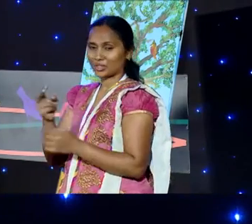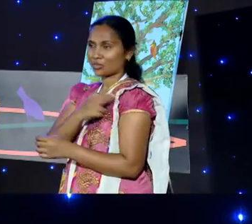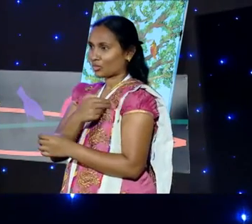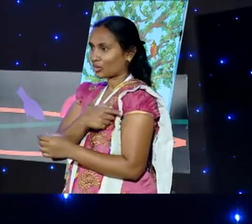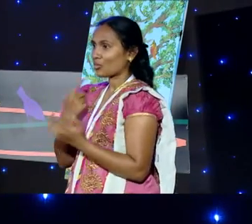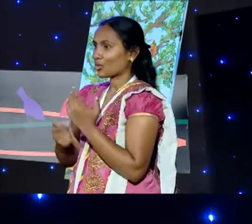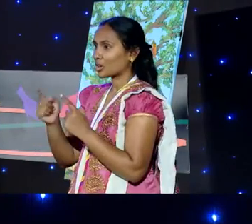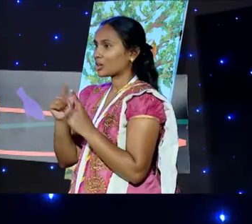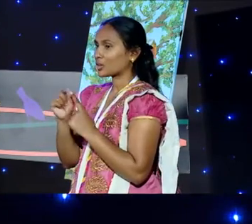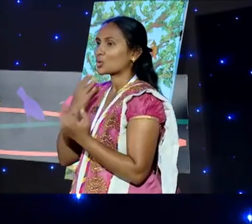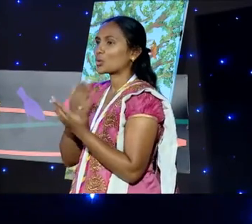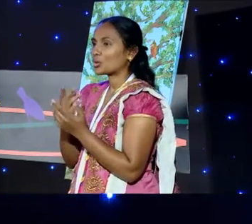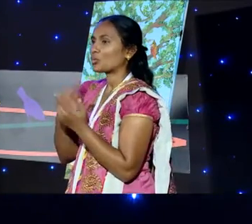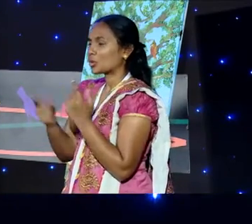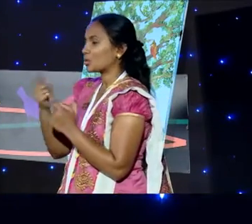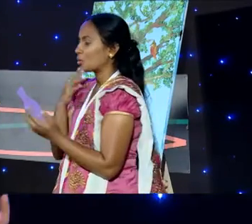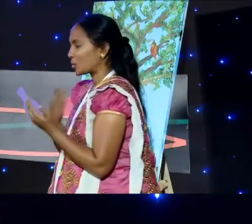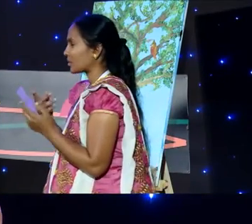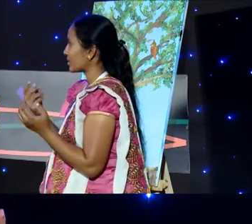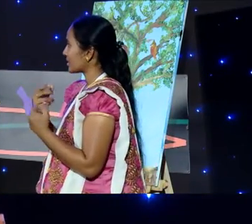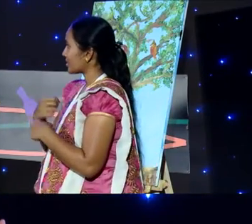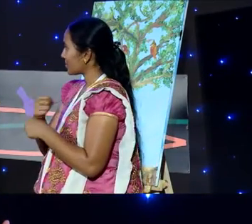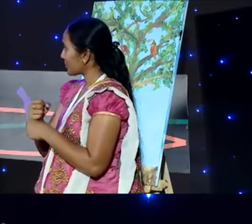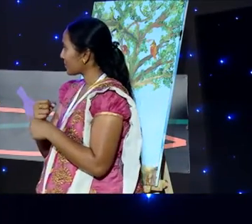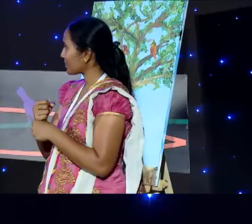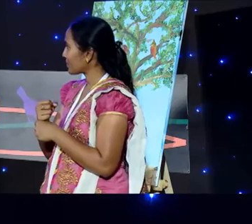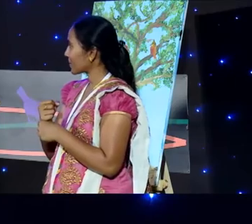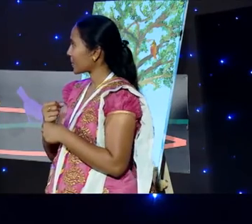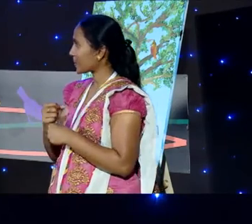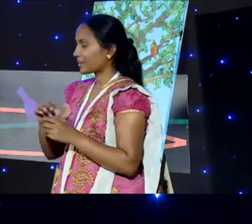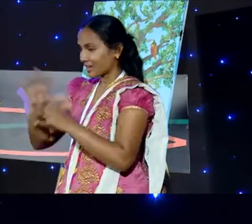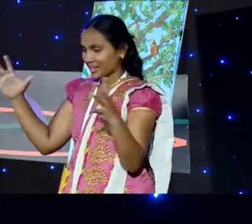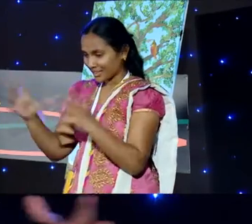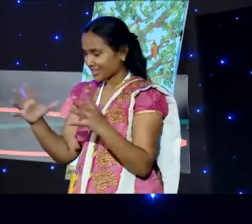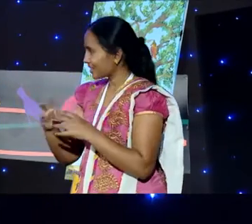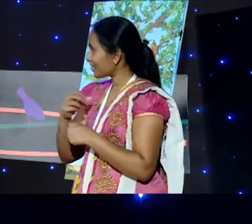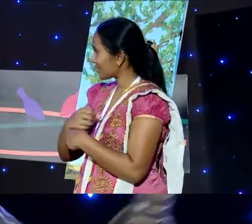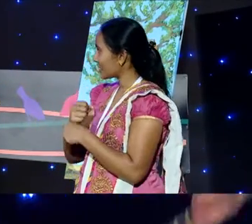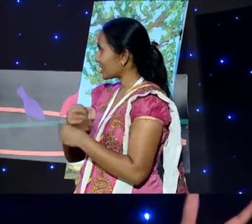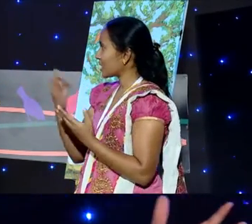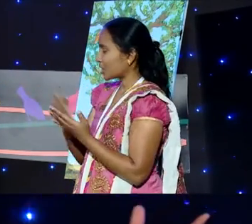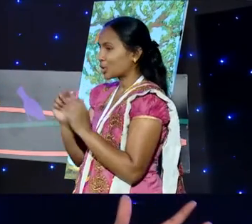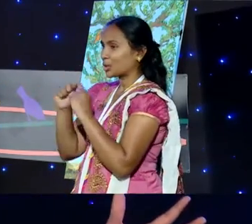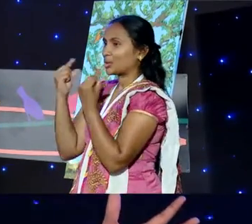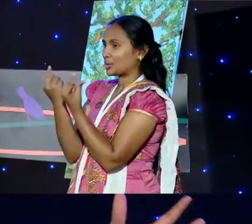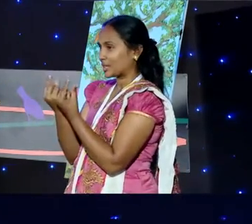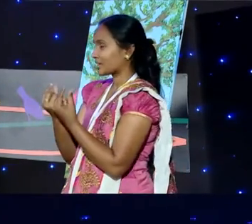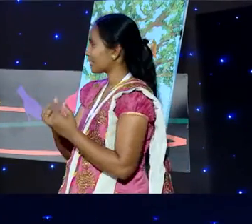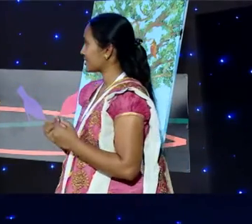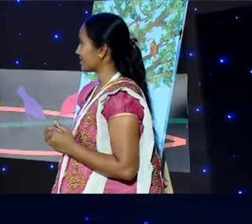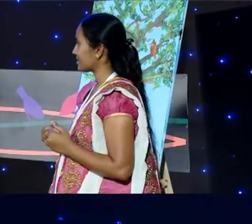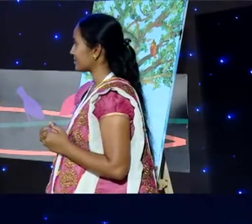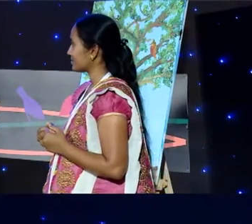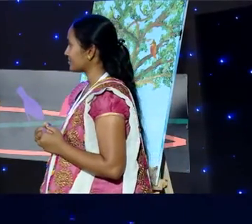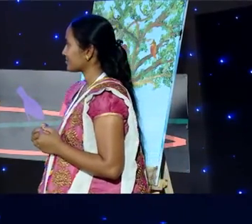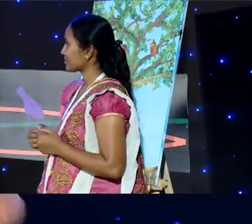hey, whatever you're good at, let's make an amazing quilt together. Let's create a unique kind of a fabric, a new